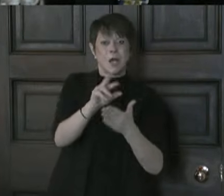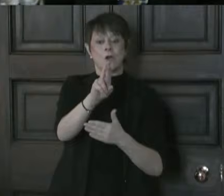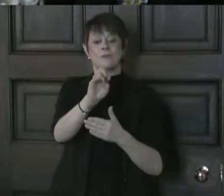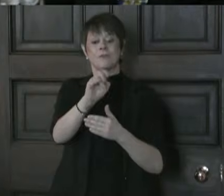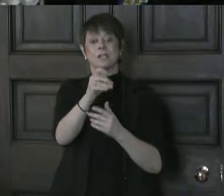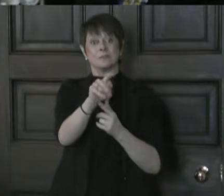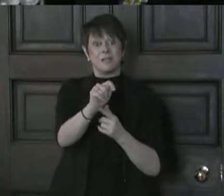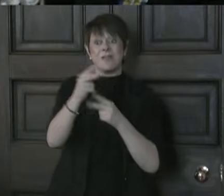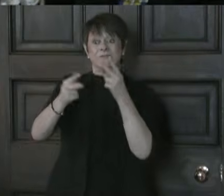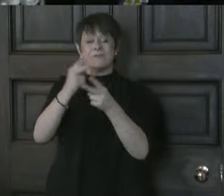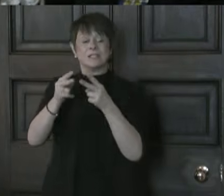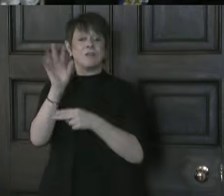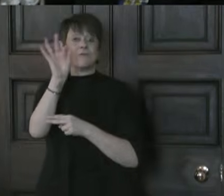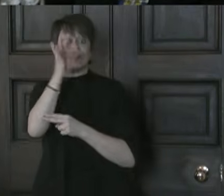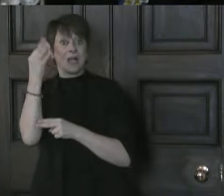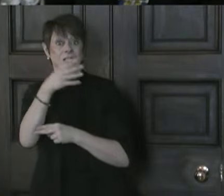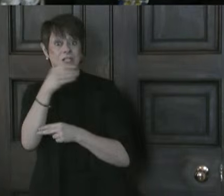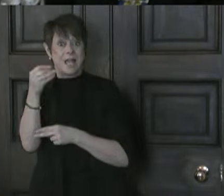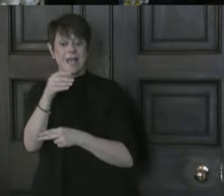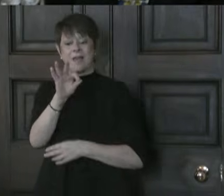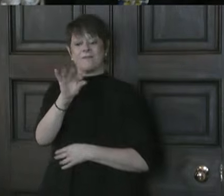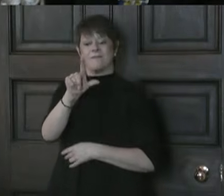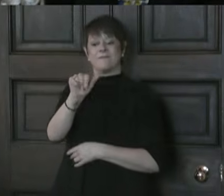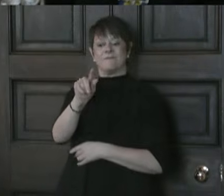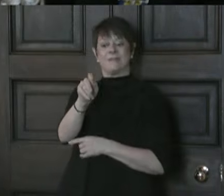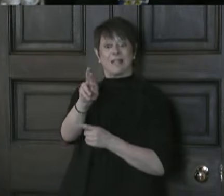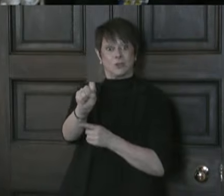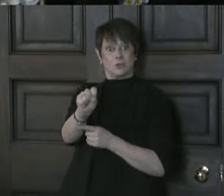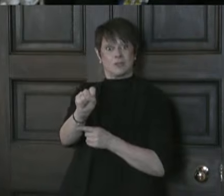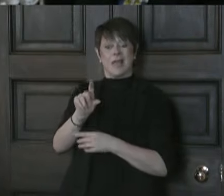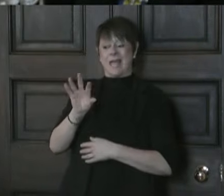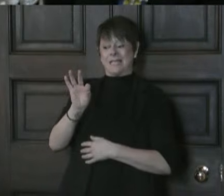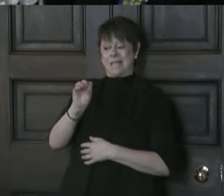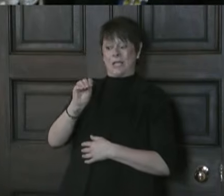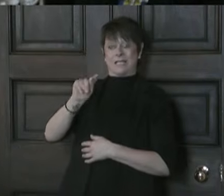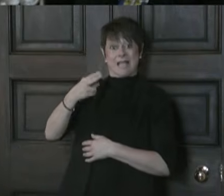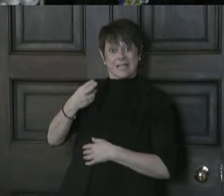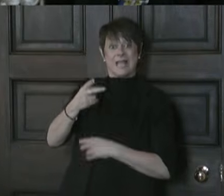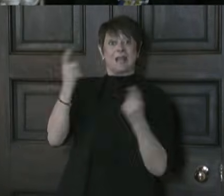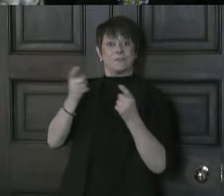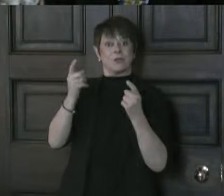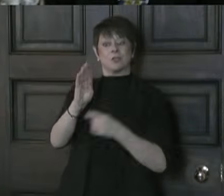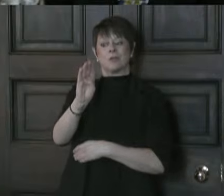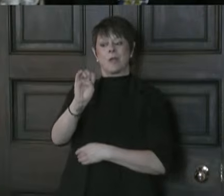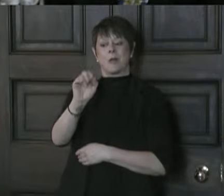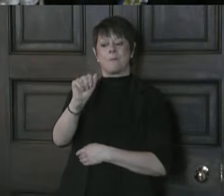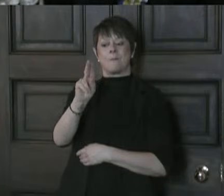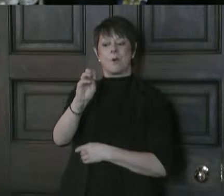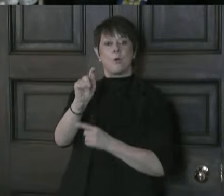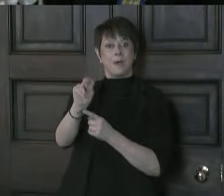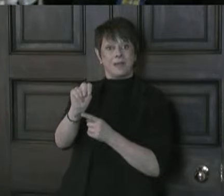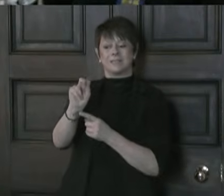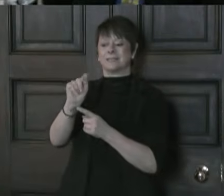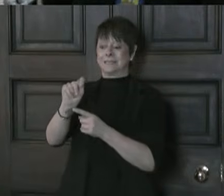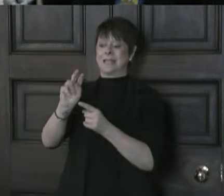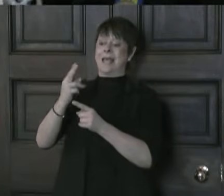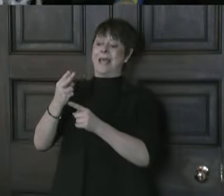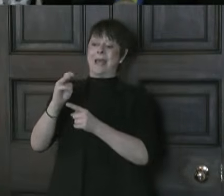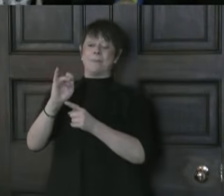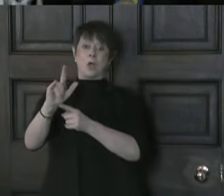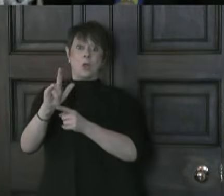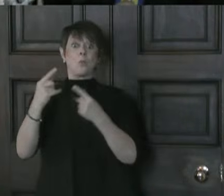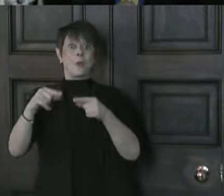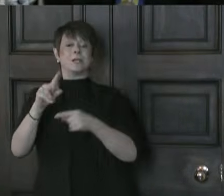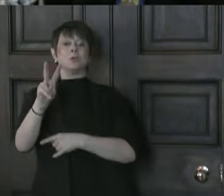battlefields of France and Flanders for the 90th anniversary of Beaumont Hamel in 2006, the